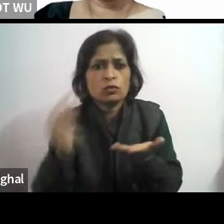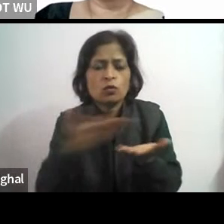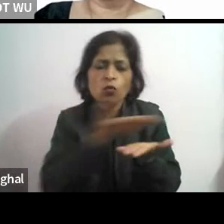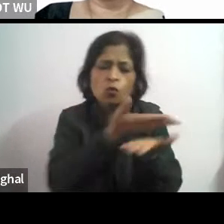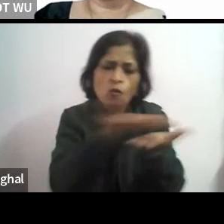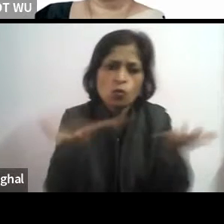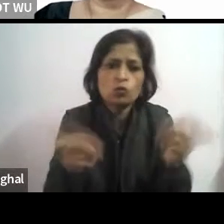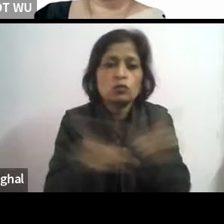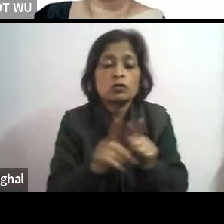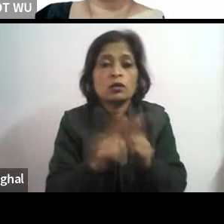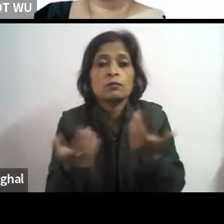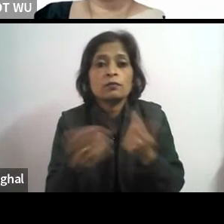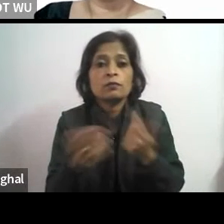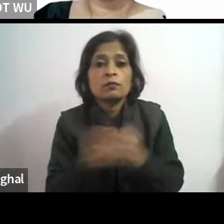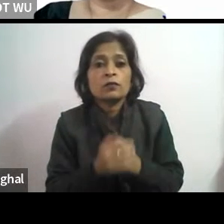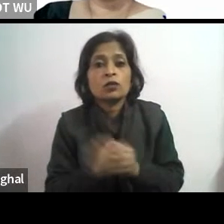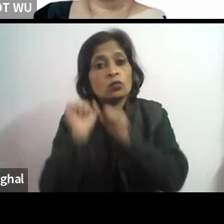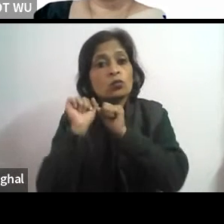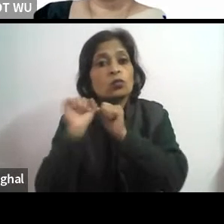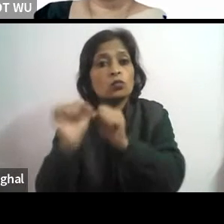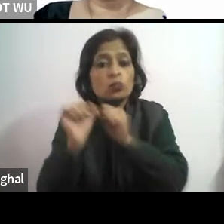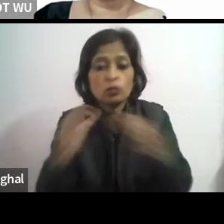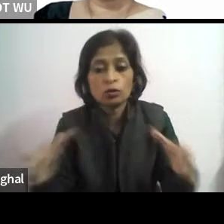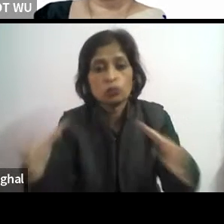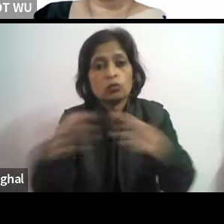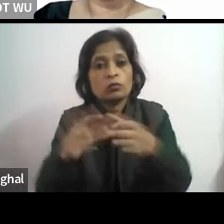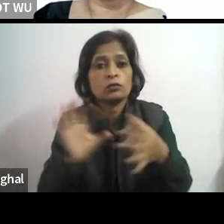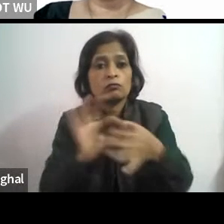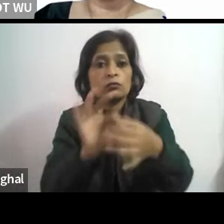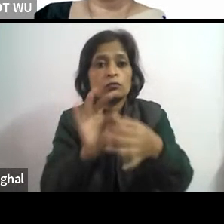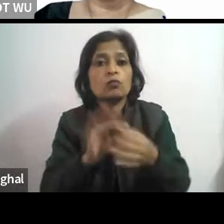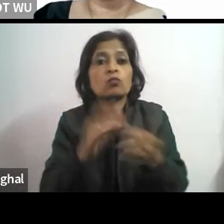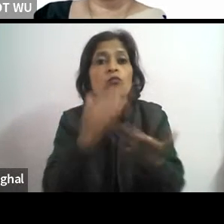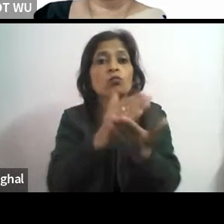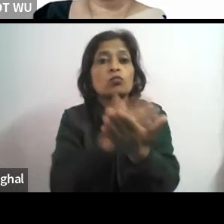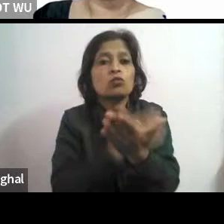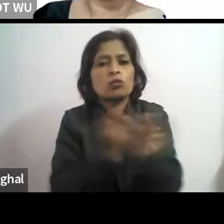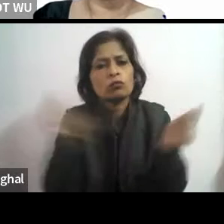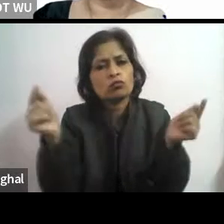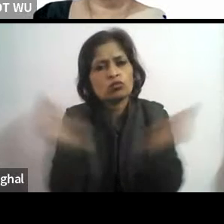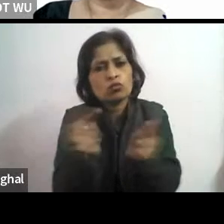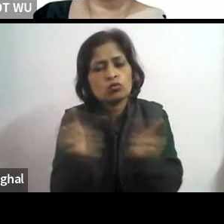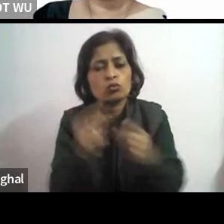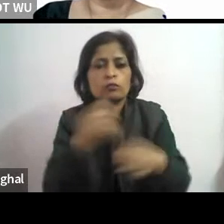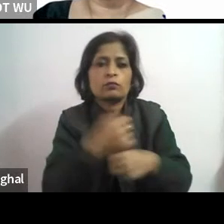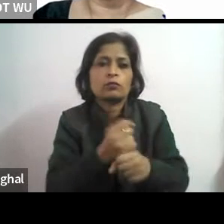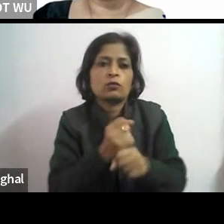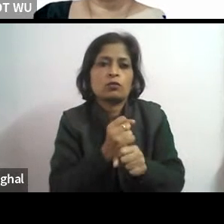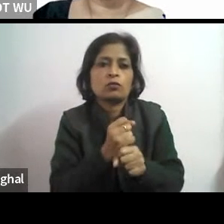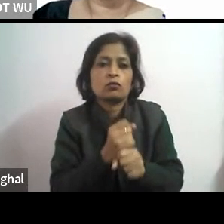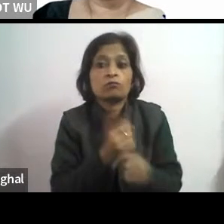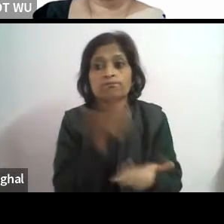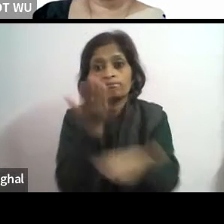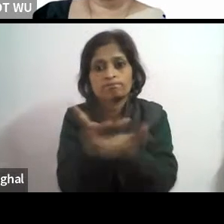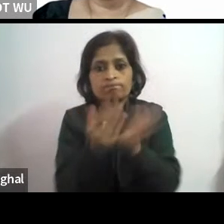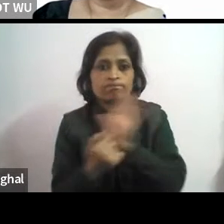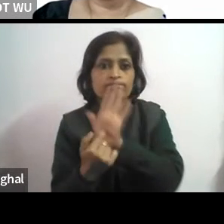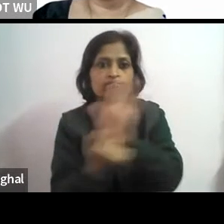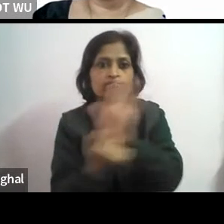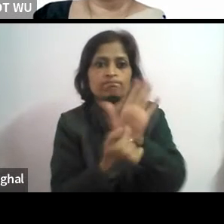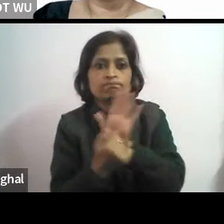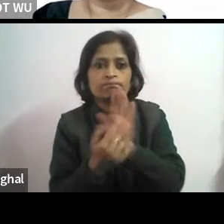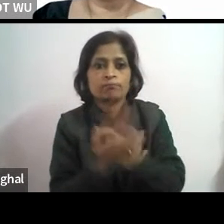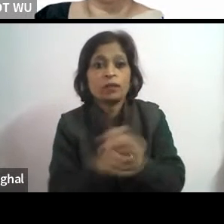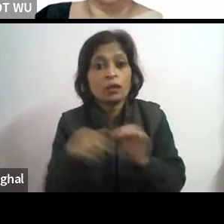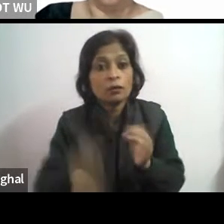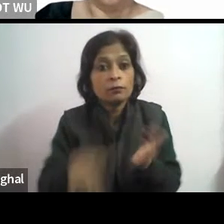wonderful electives from their trust area and submit, deposit it with that particular platform. So learner can.